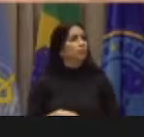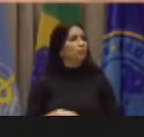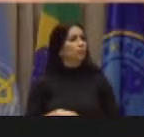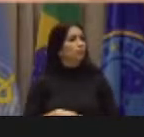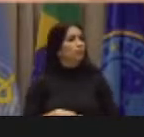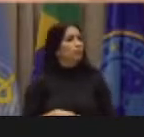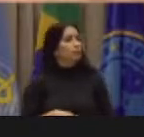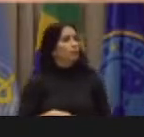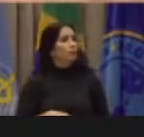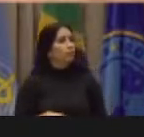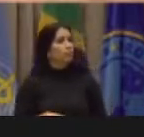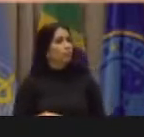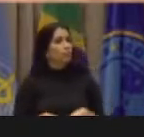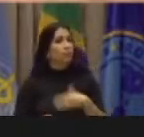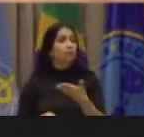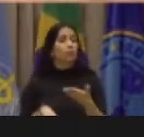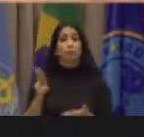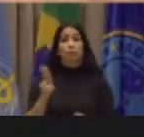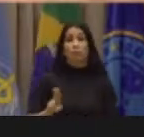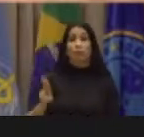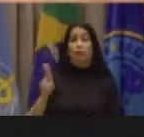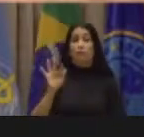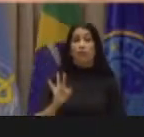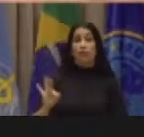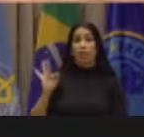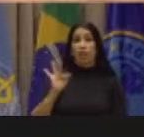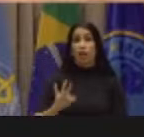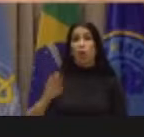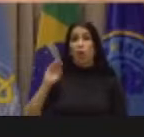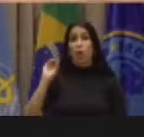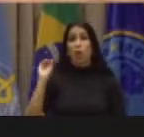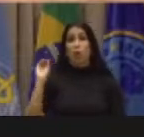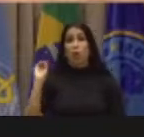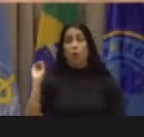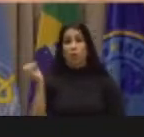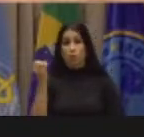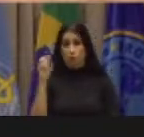In this group, we saw the